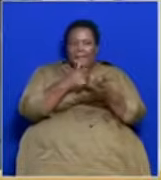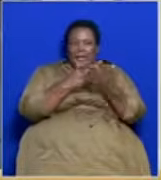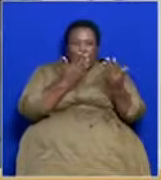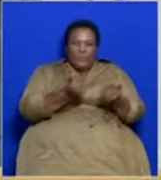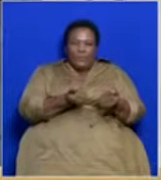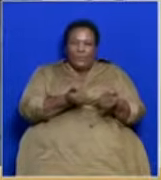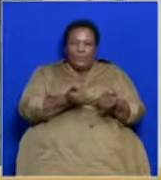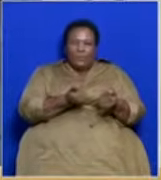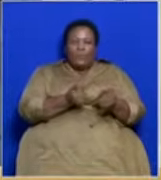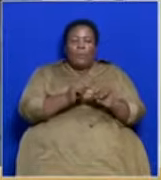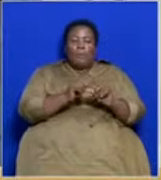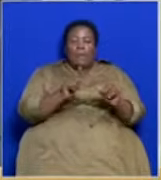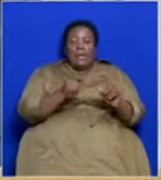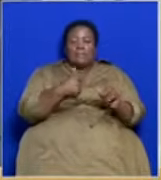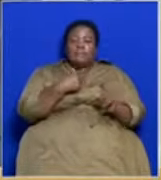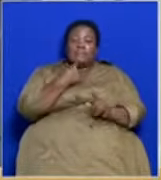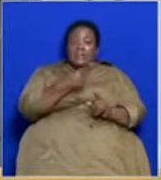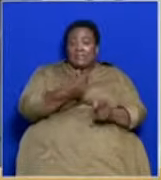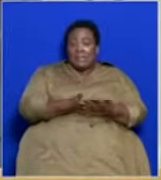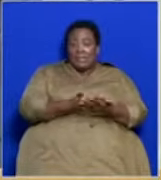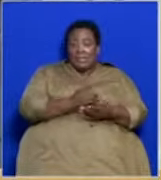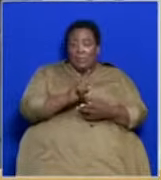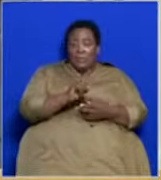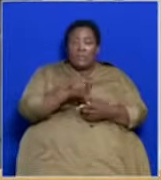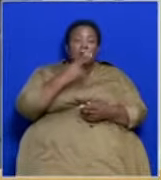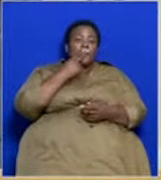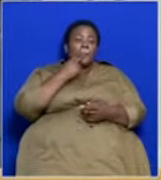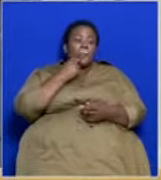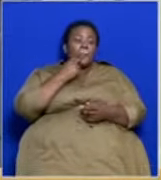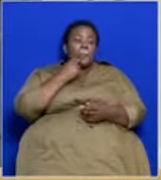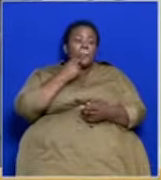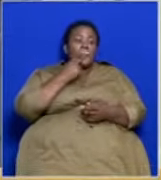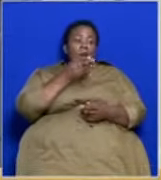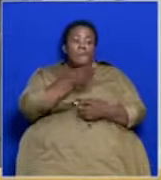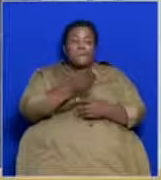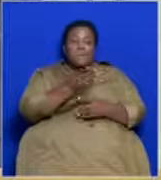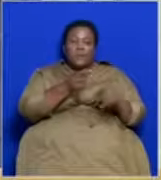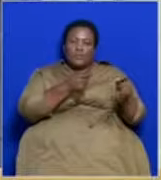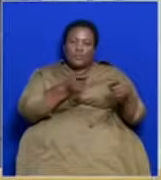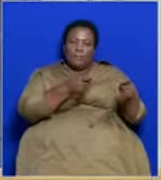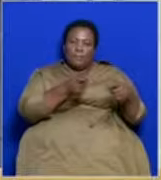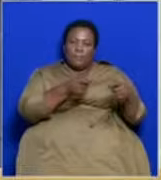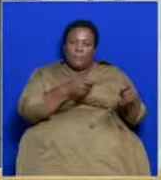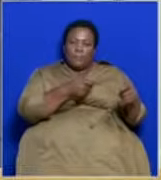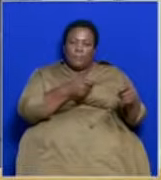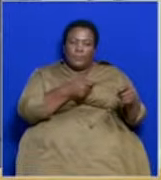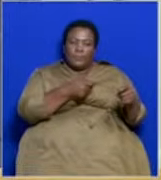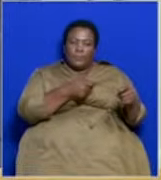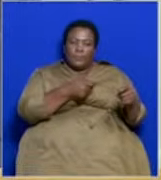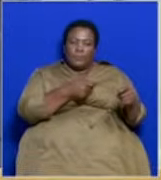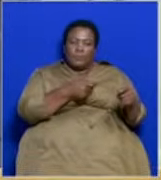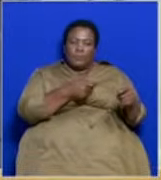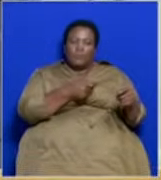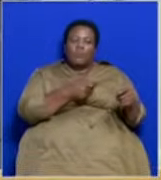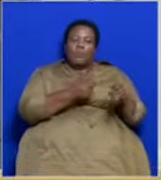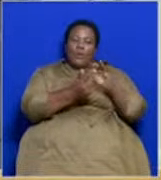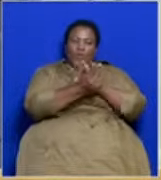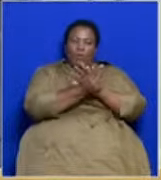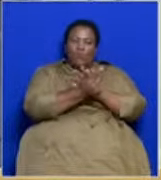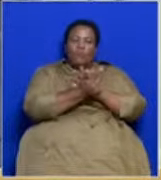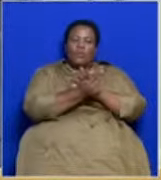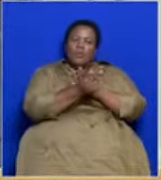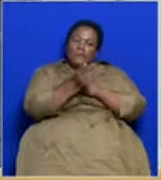say, the cigarettes that was inside the shop, it was lawfully inside the shop because the owner bought that